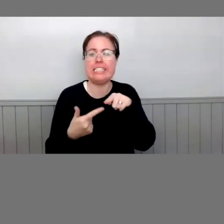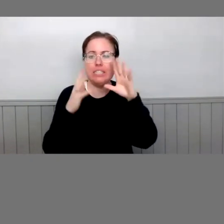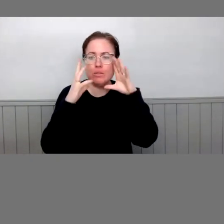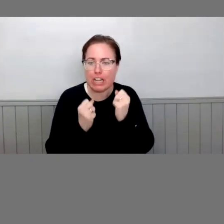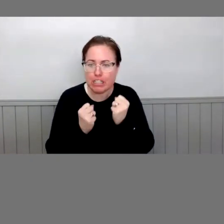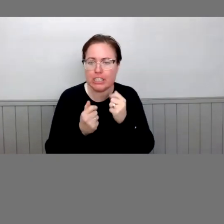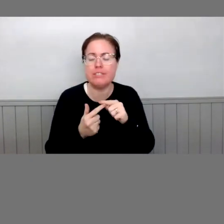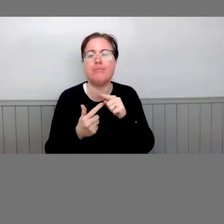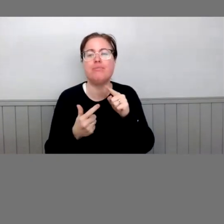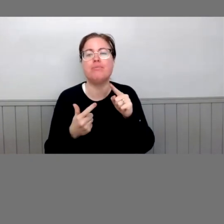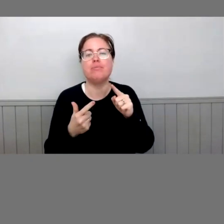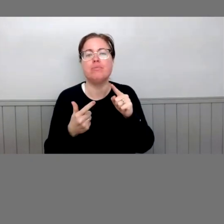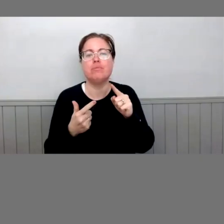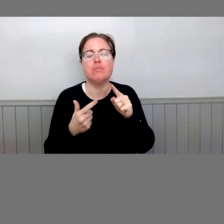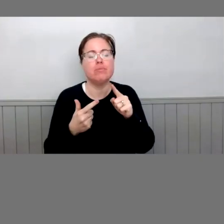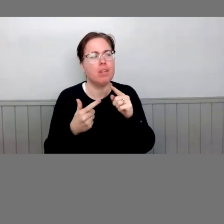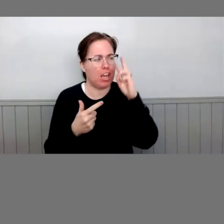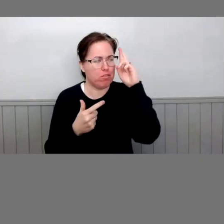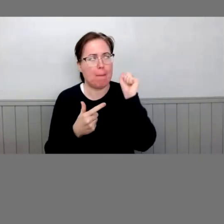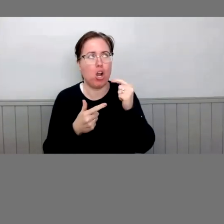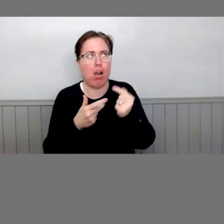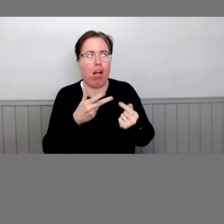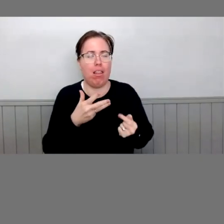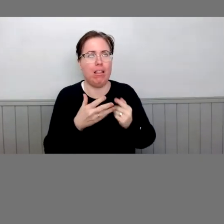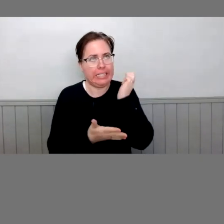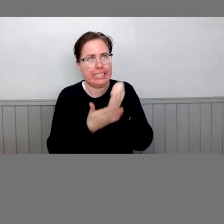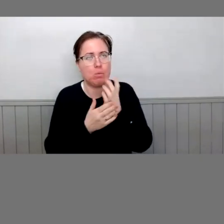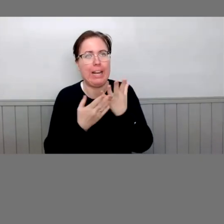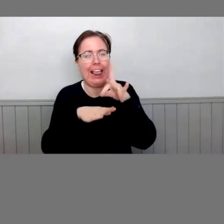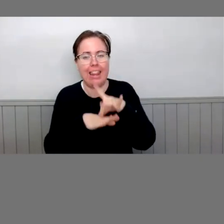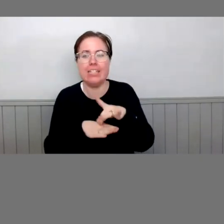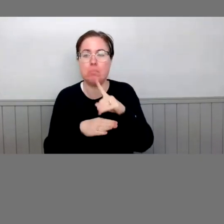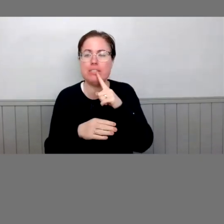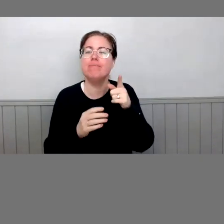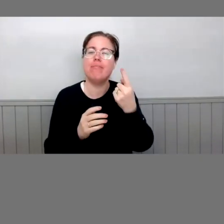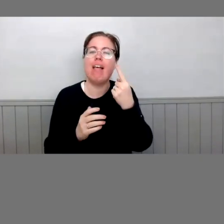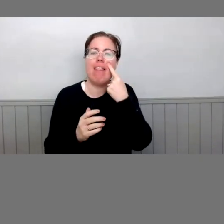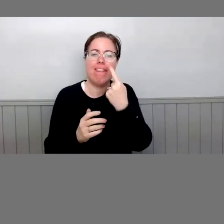um, the other ones that I don't recall off the top of my head. But yeah, the evidence